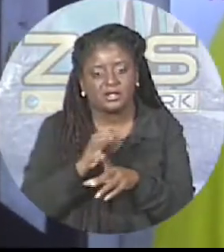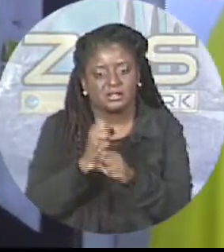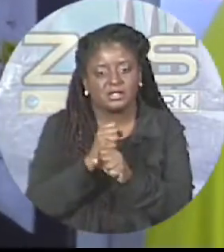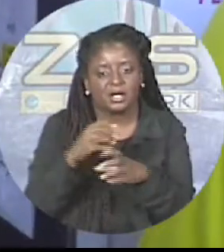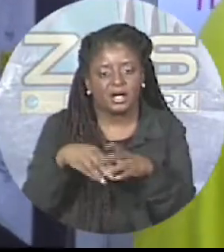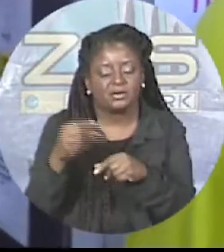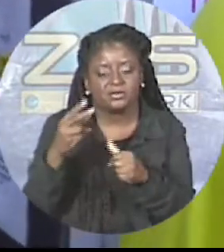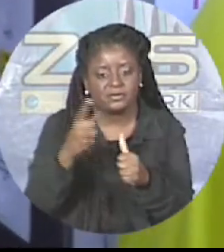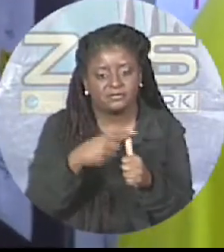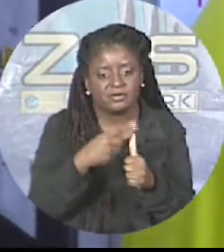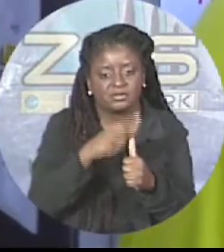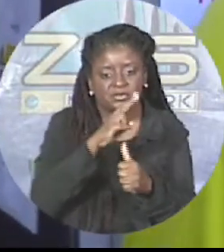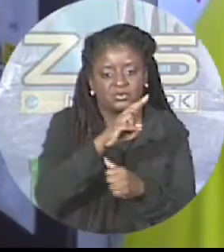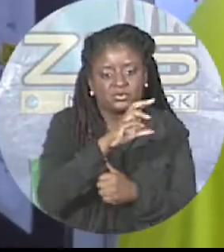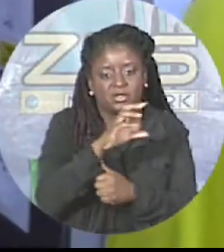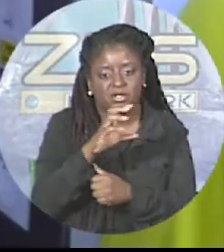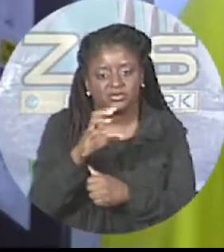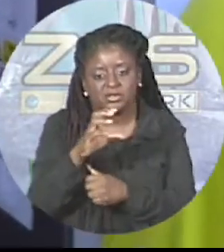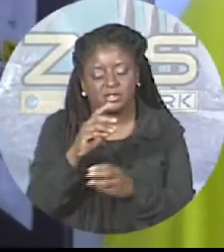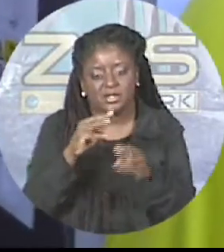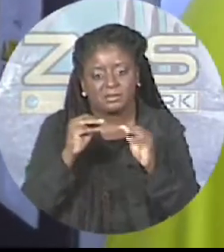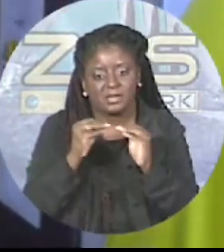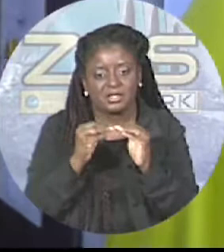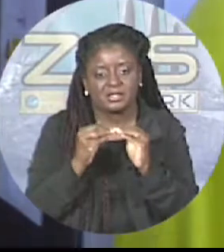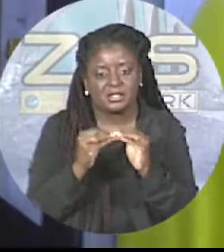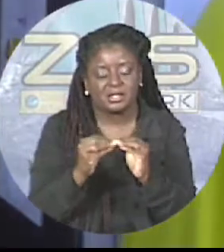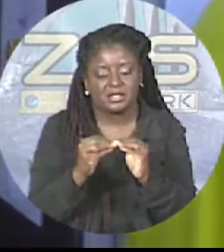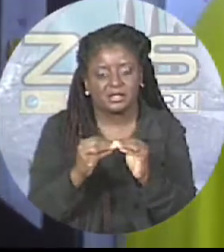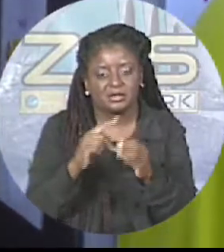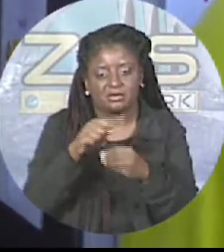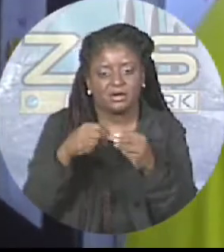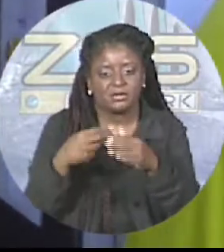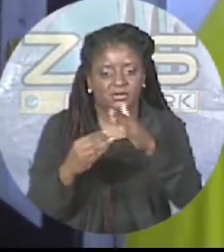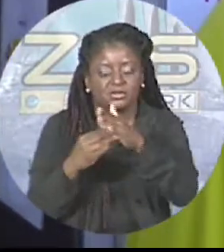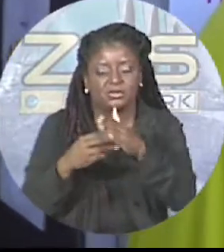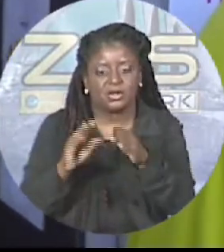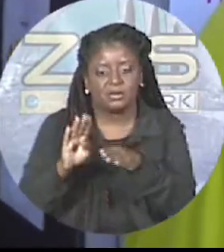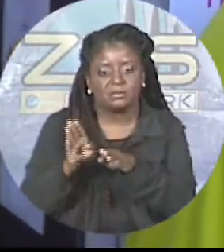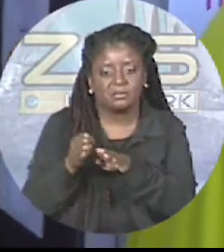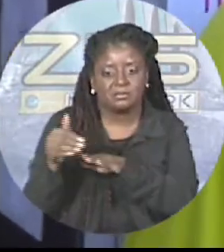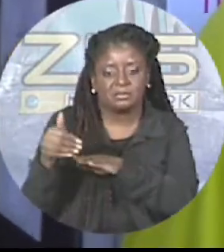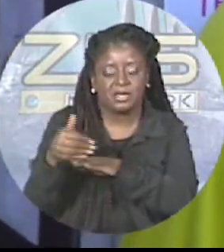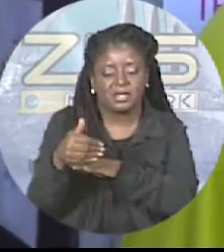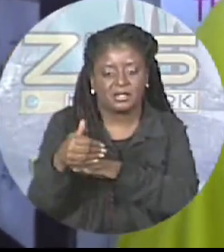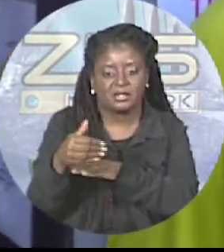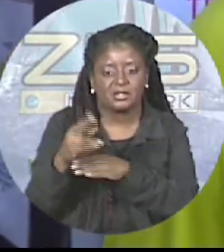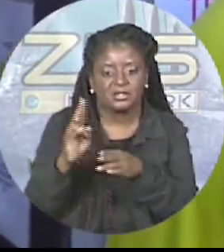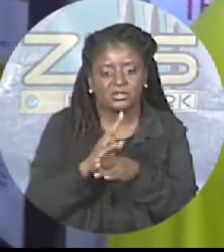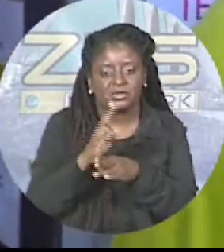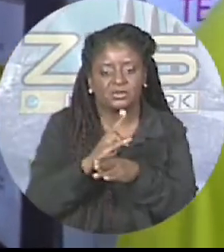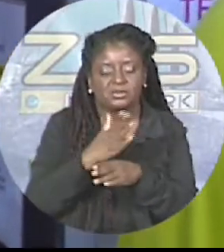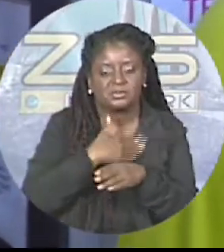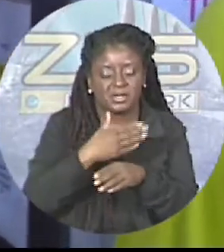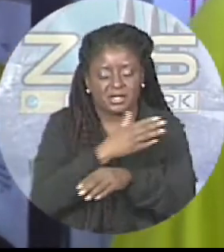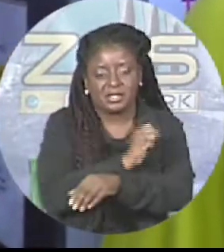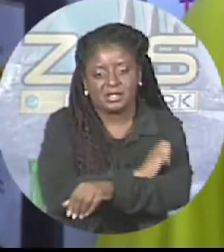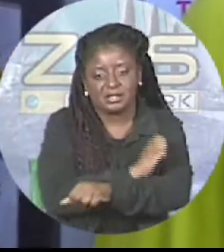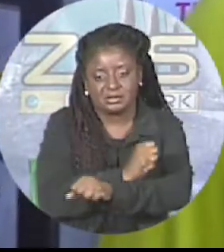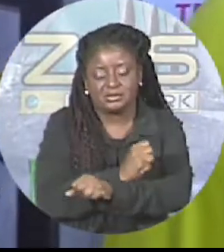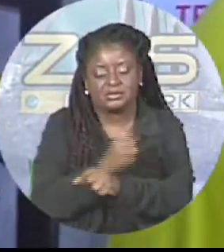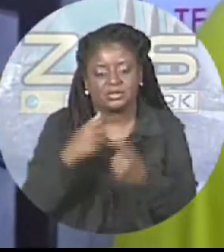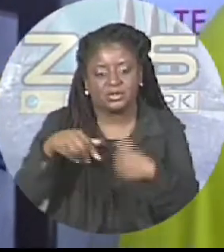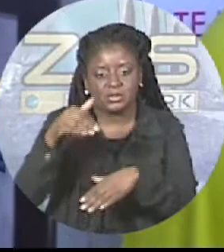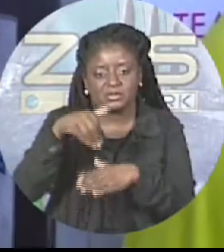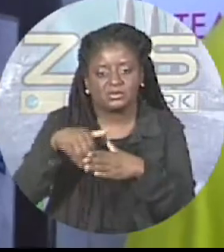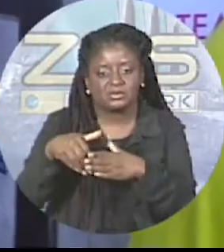200, maintaining around the top bend, and just used my technique and came home, looked to the left, saw no one was